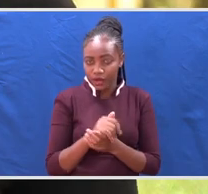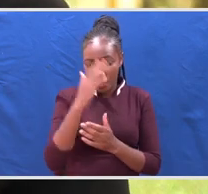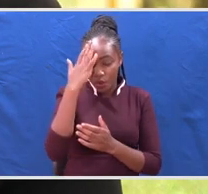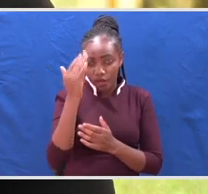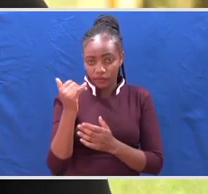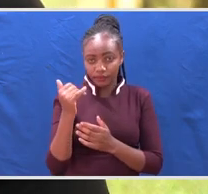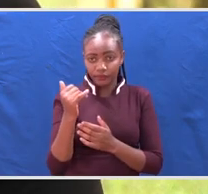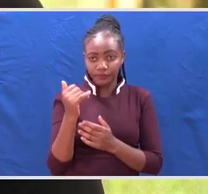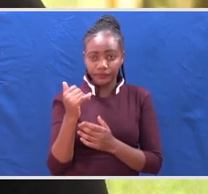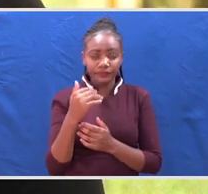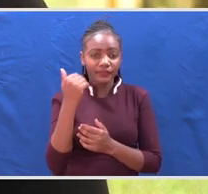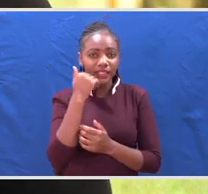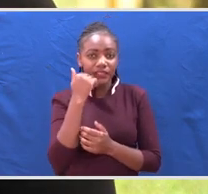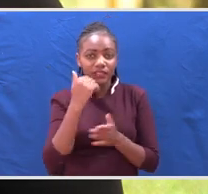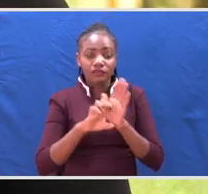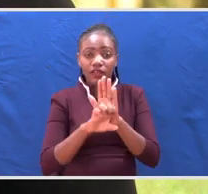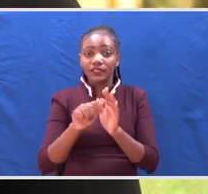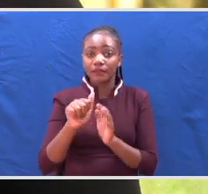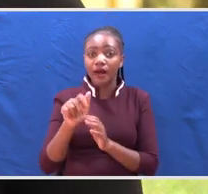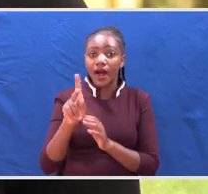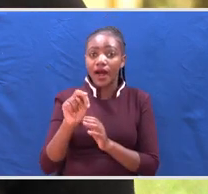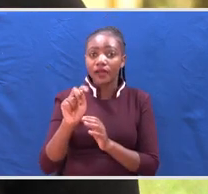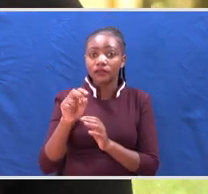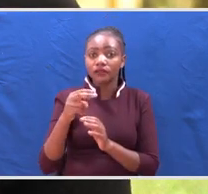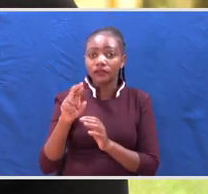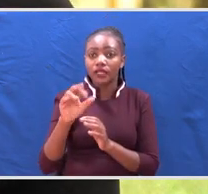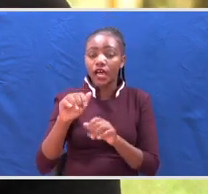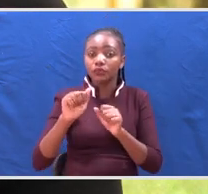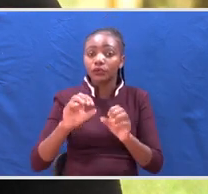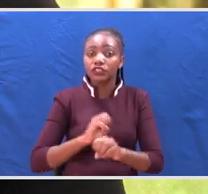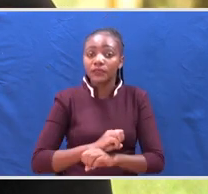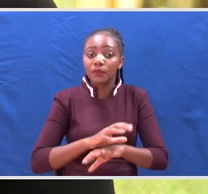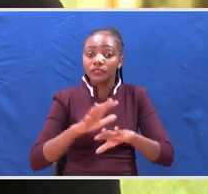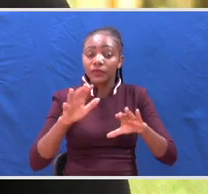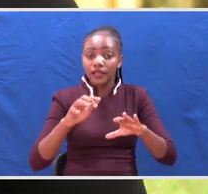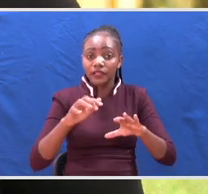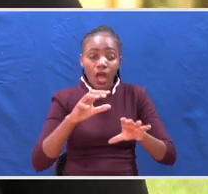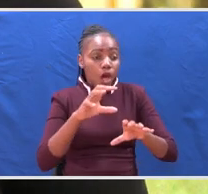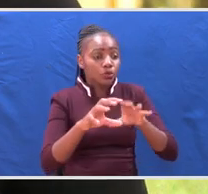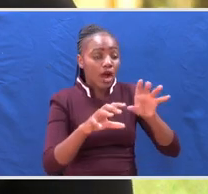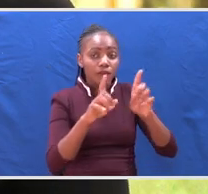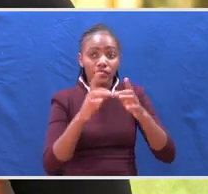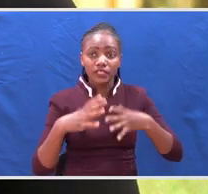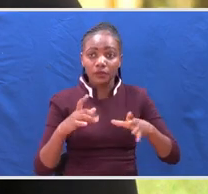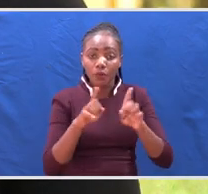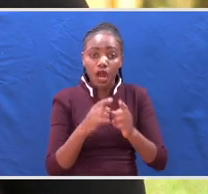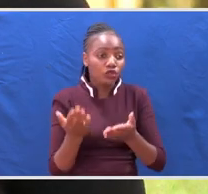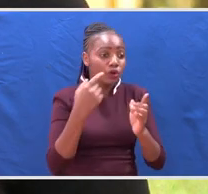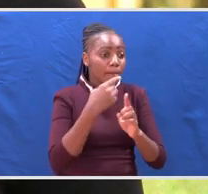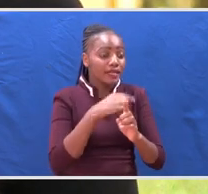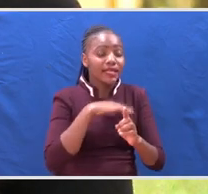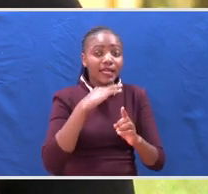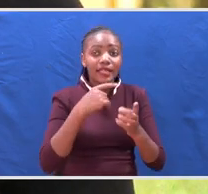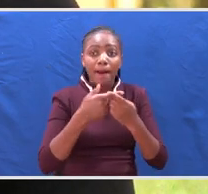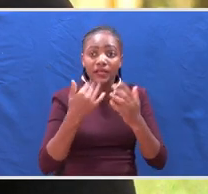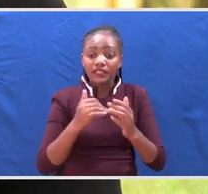otherwise the diseases like anthrax, they would spread to wildlife, human beings, and even cause death. But now vultures come